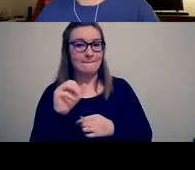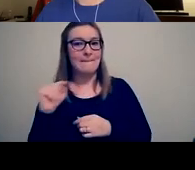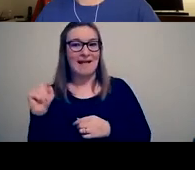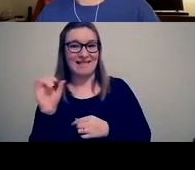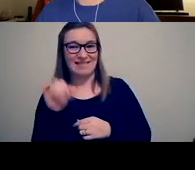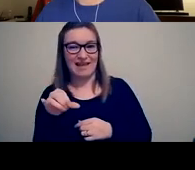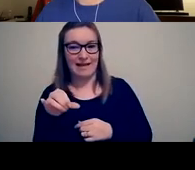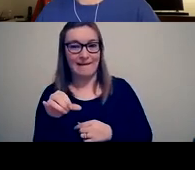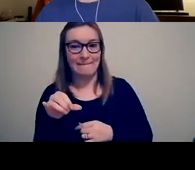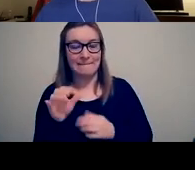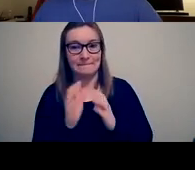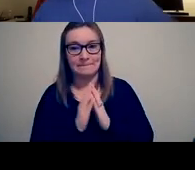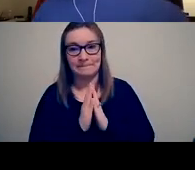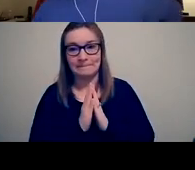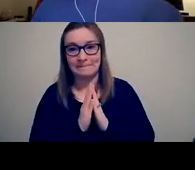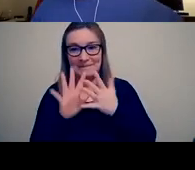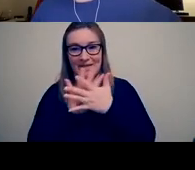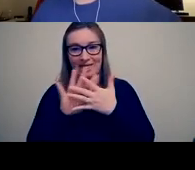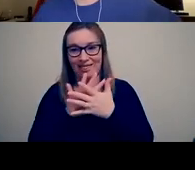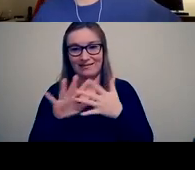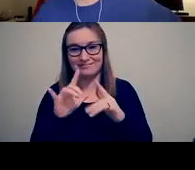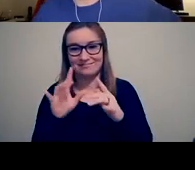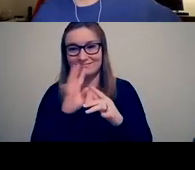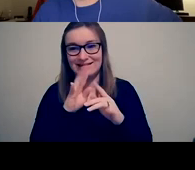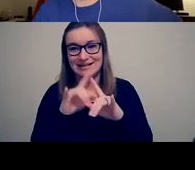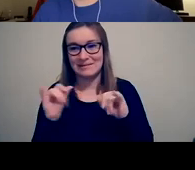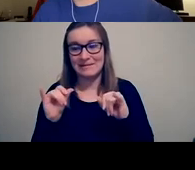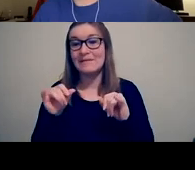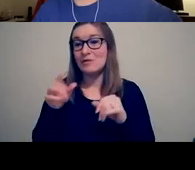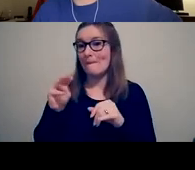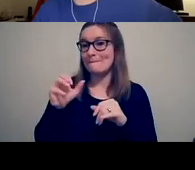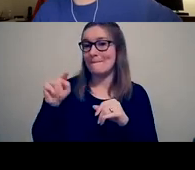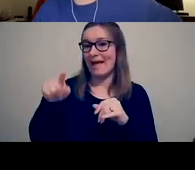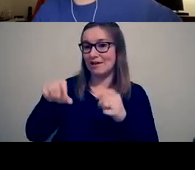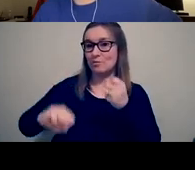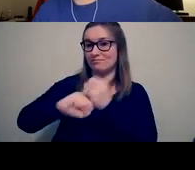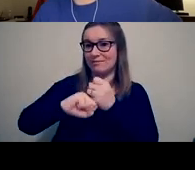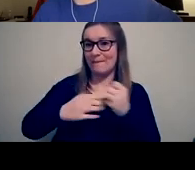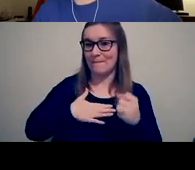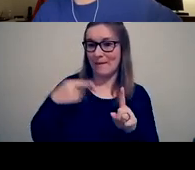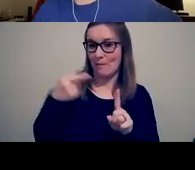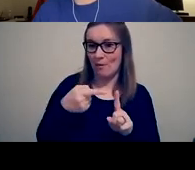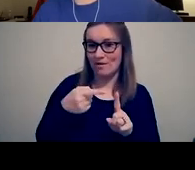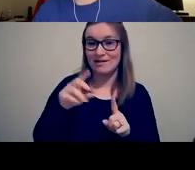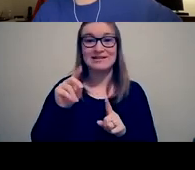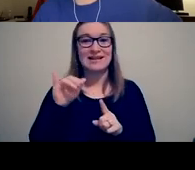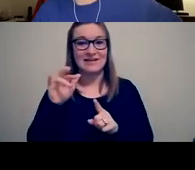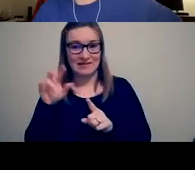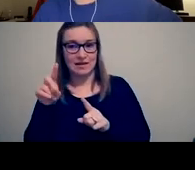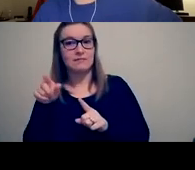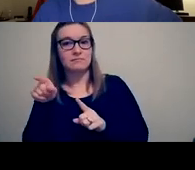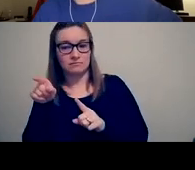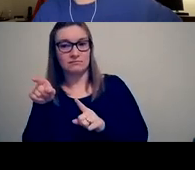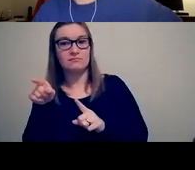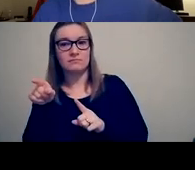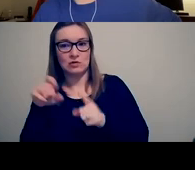Yeah, so Matt, this is the challenge. But David, if I can finish my point. You're making my point, Matt, for Matt. David, you're making my point for Matt. This pattern,